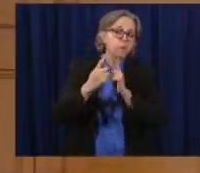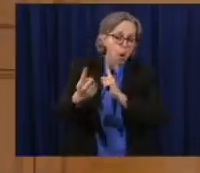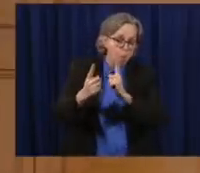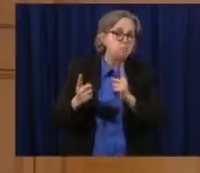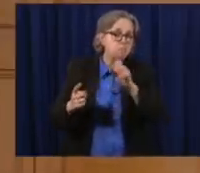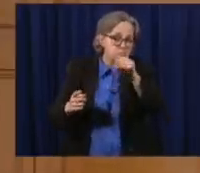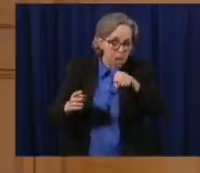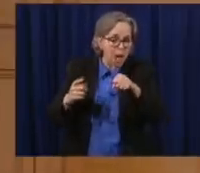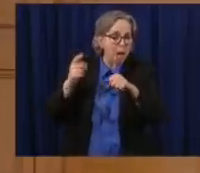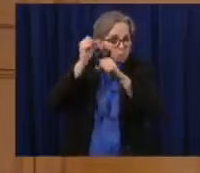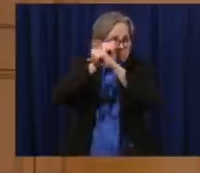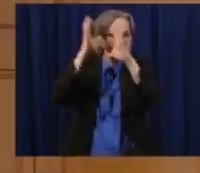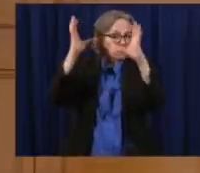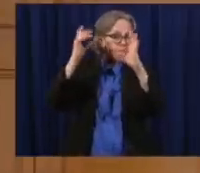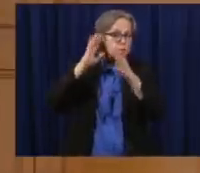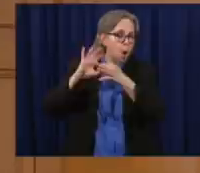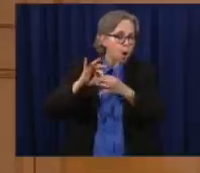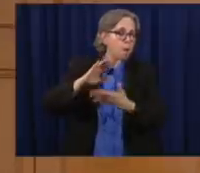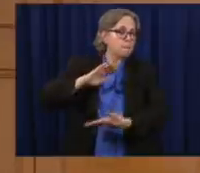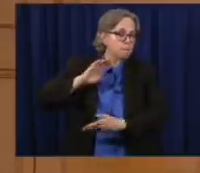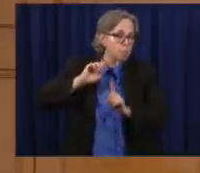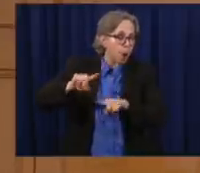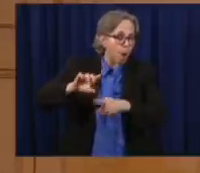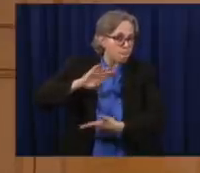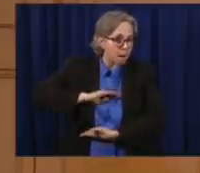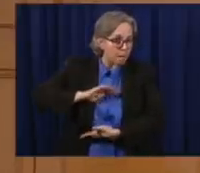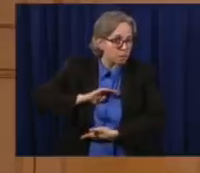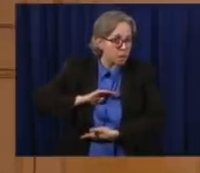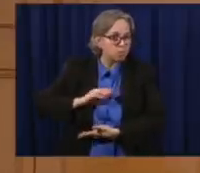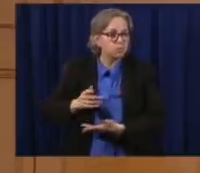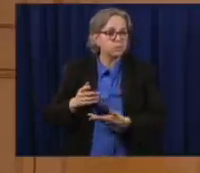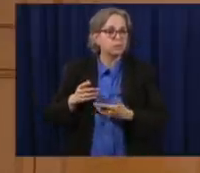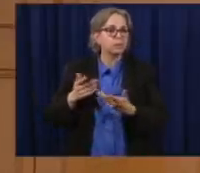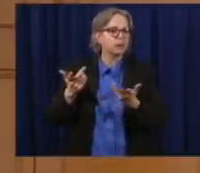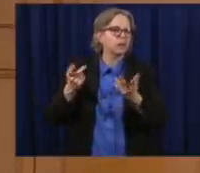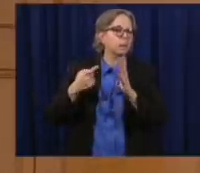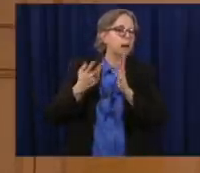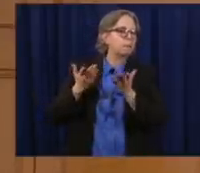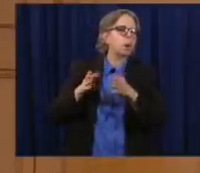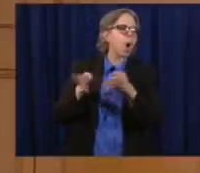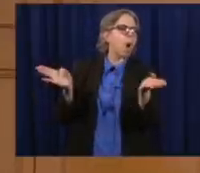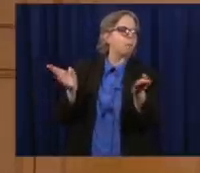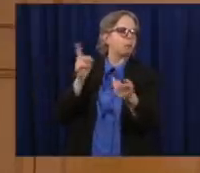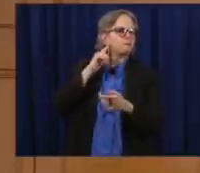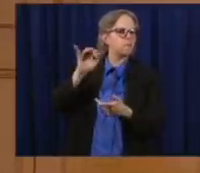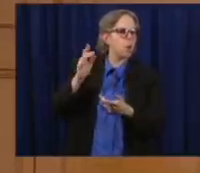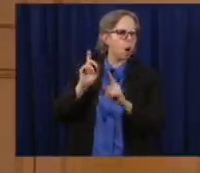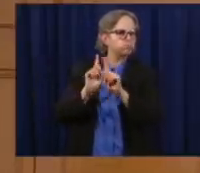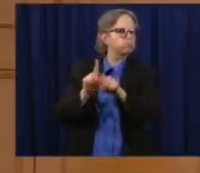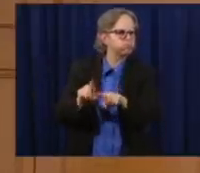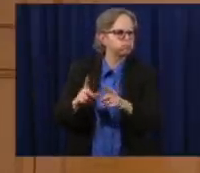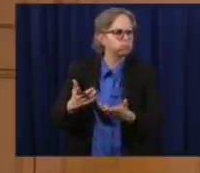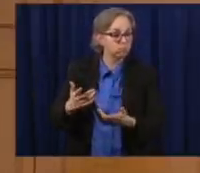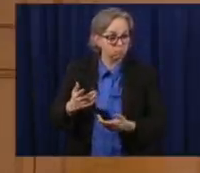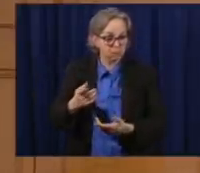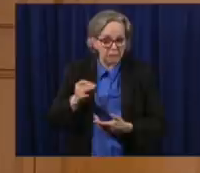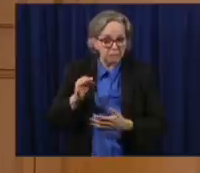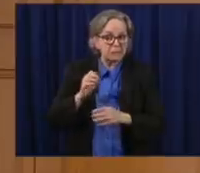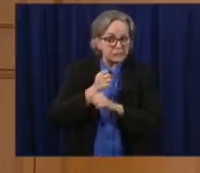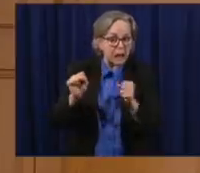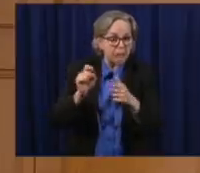there anything that we feel safe at moving forward on? And those will be the first things to happen if you think about